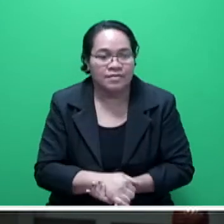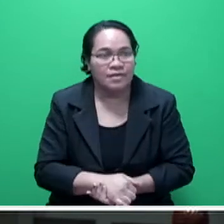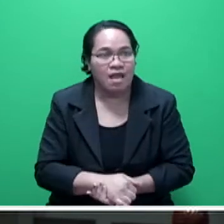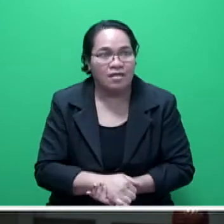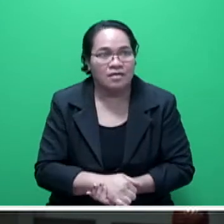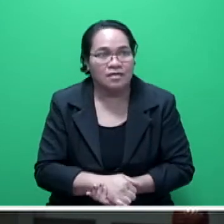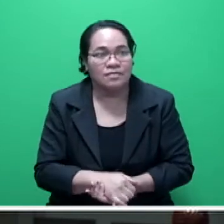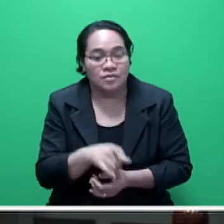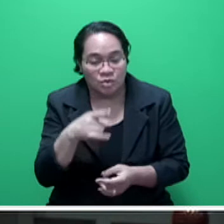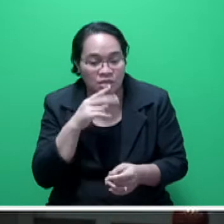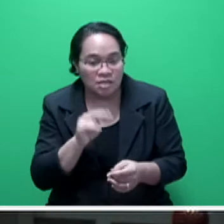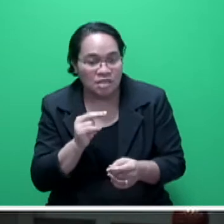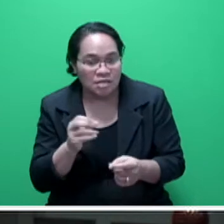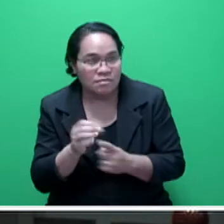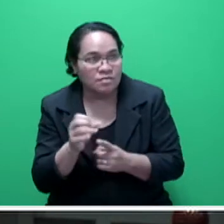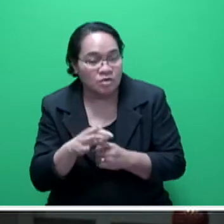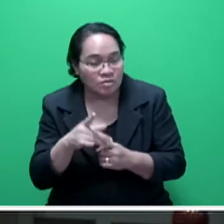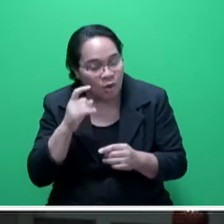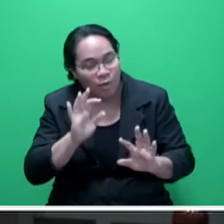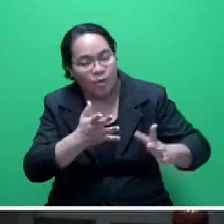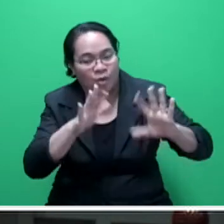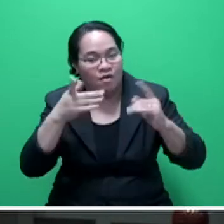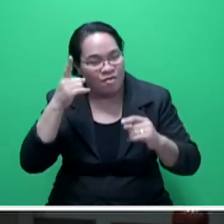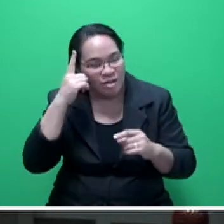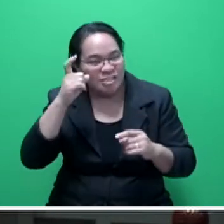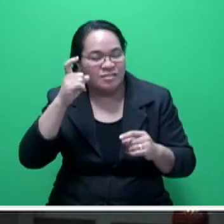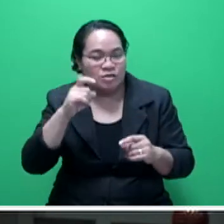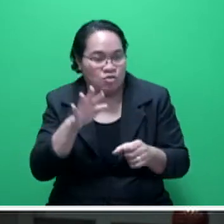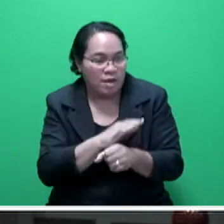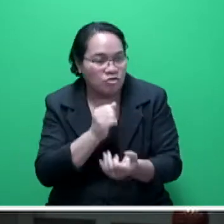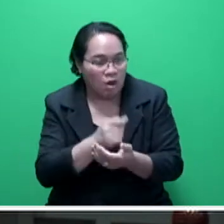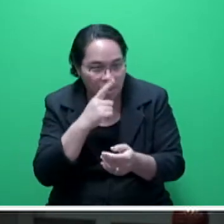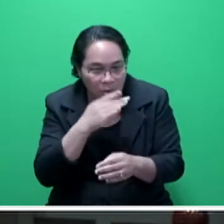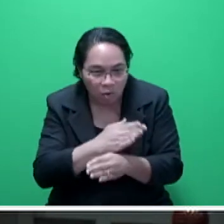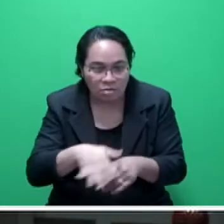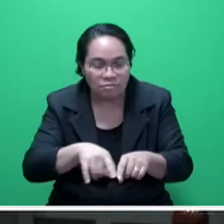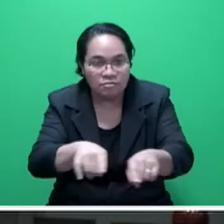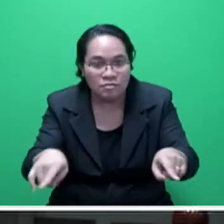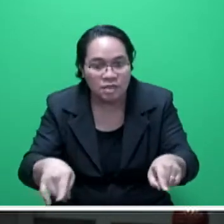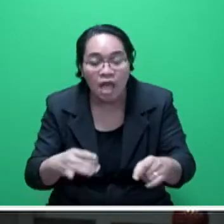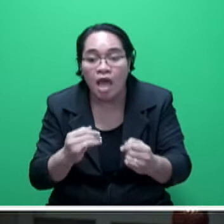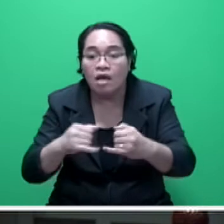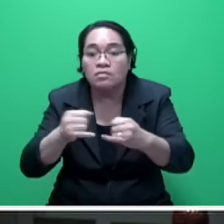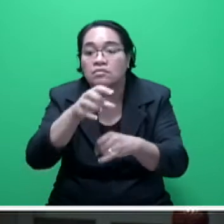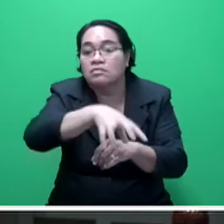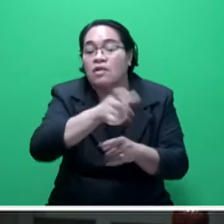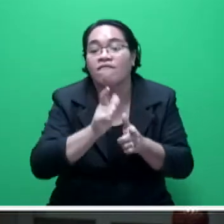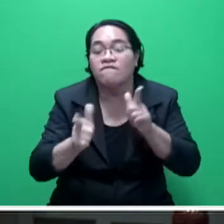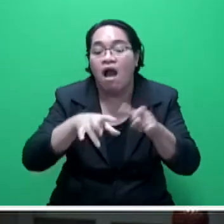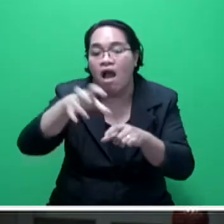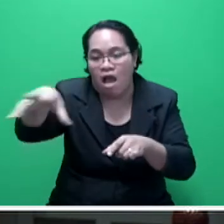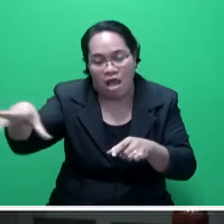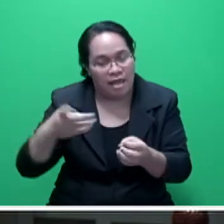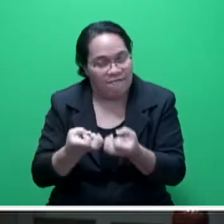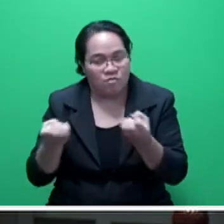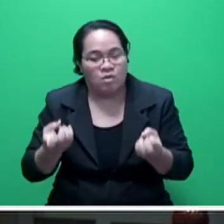it necessary to embrace the initiative to ensure our people on the ground and also in remote areas are equipped and protected. Honourable